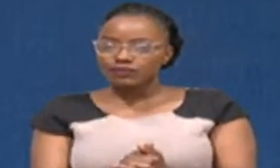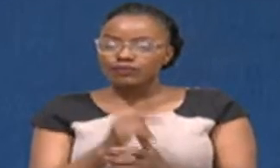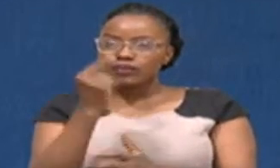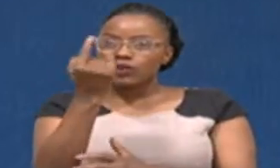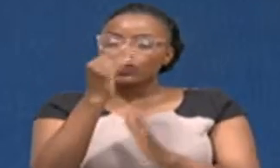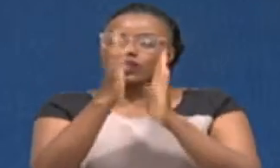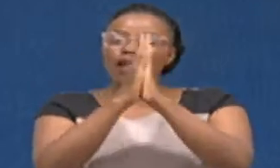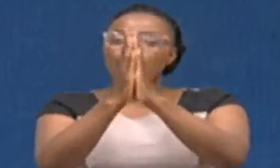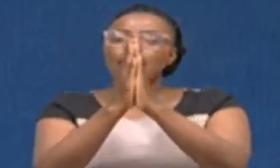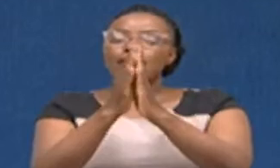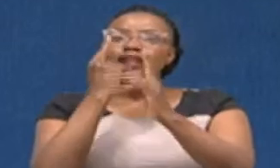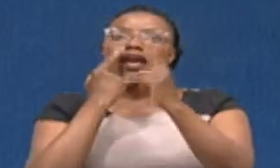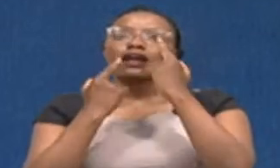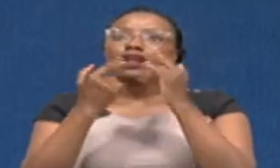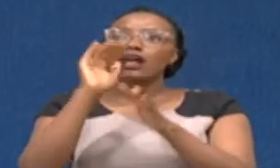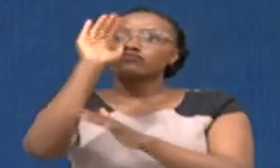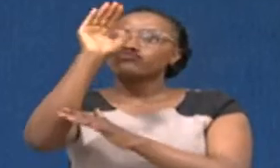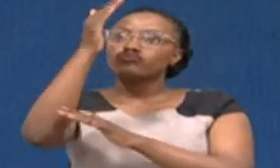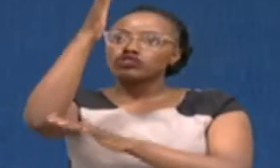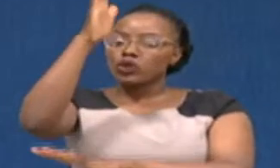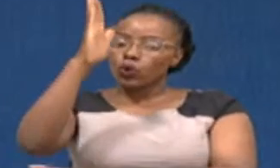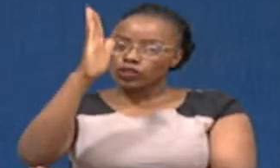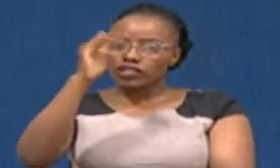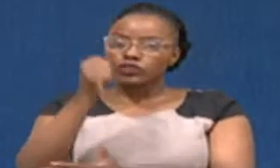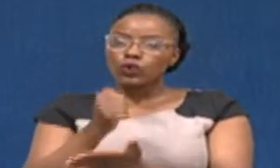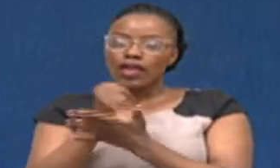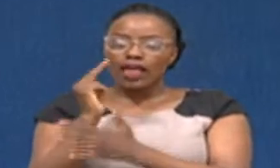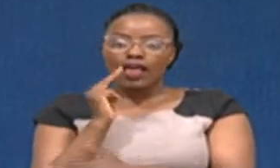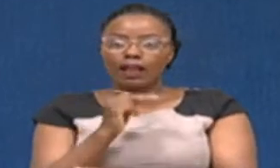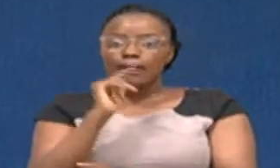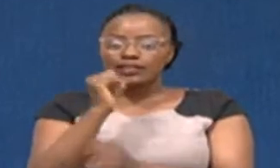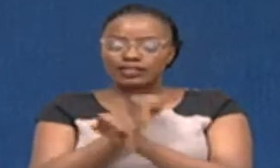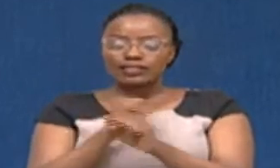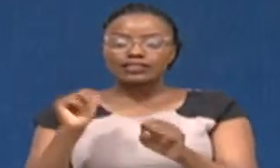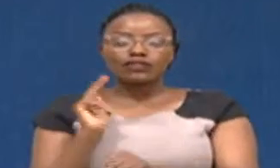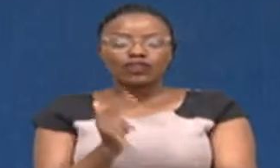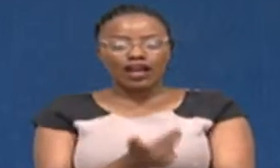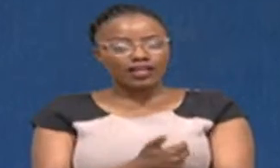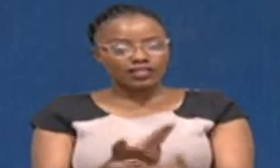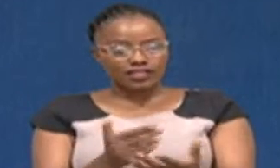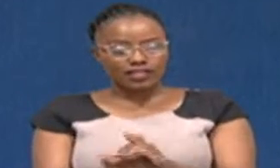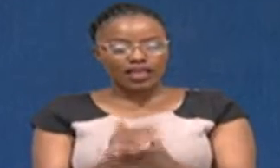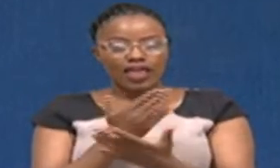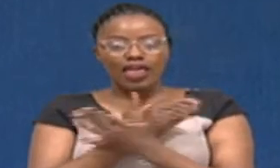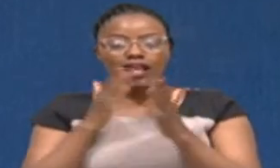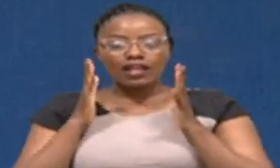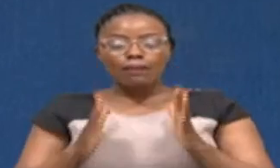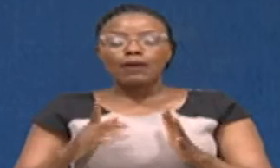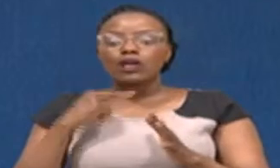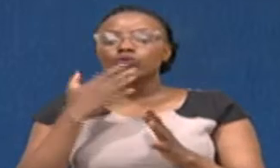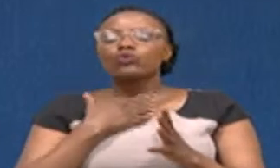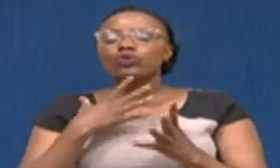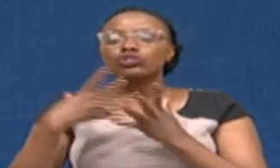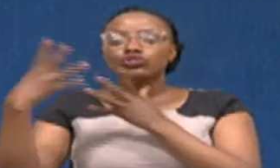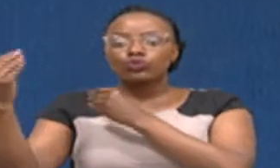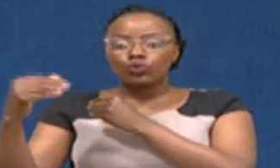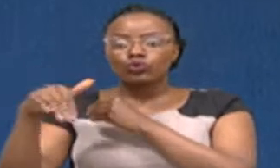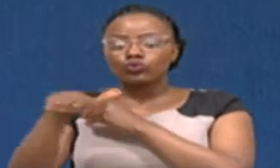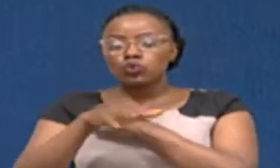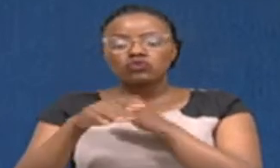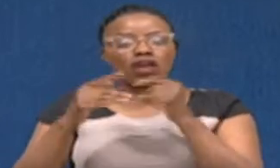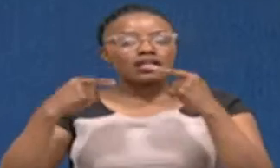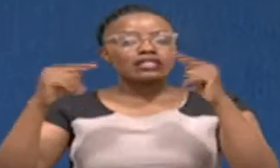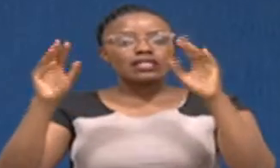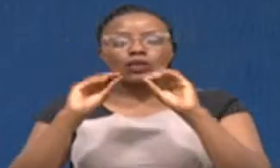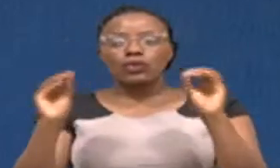only praying and crying to God to come to us, to come and save us. Anybody who wanted even to go out of that place could not make